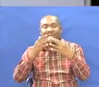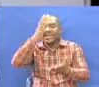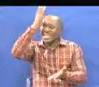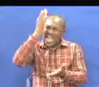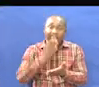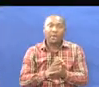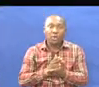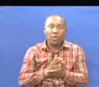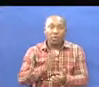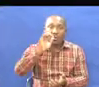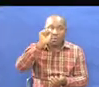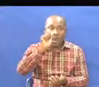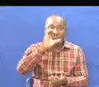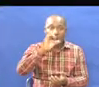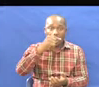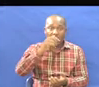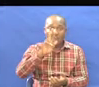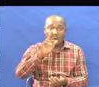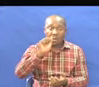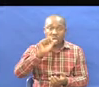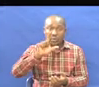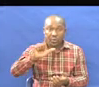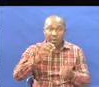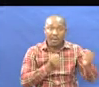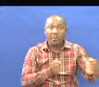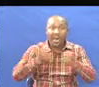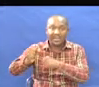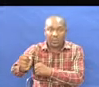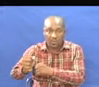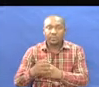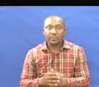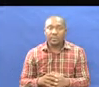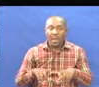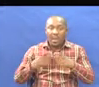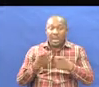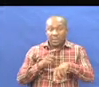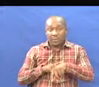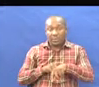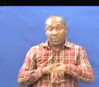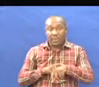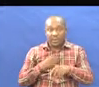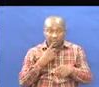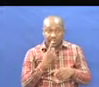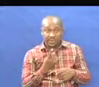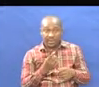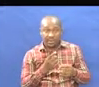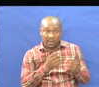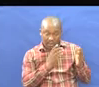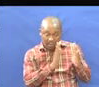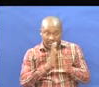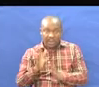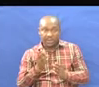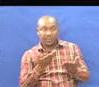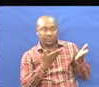practical. But when you are setting up your apparatus, this is what is going to be taking place. And so this is the